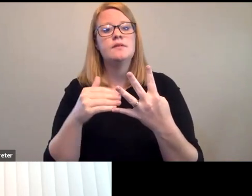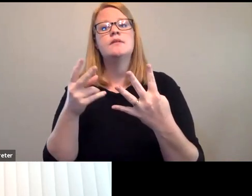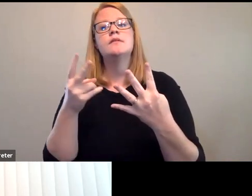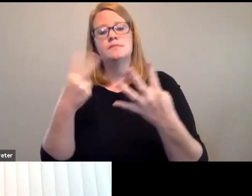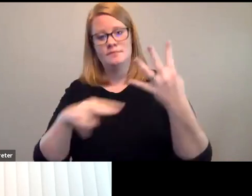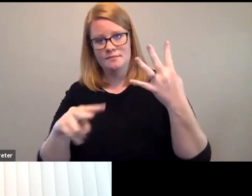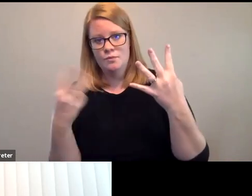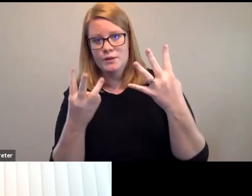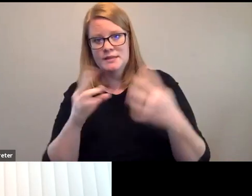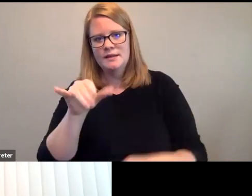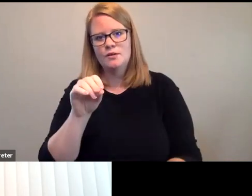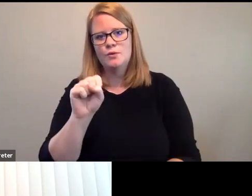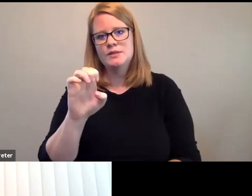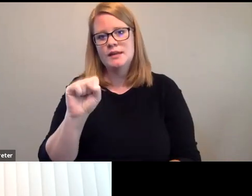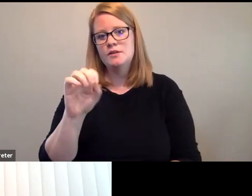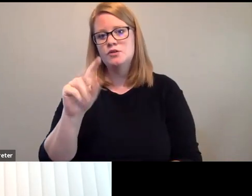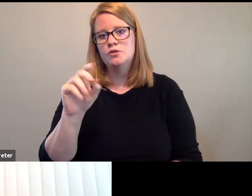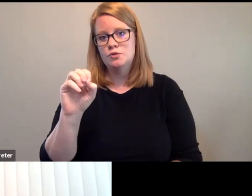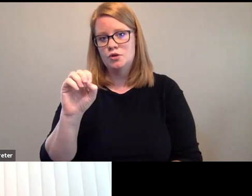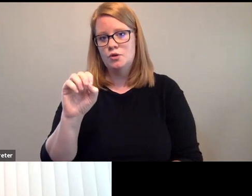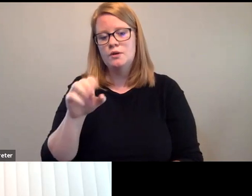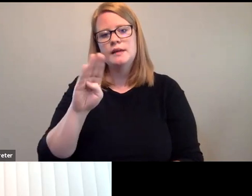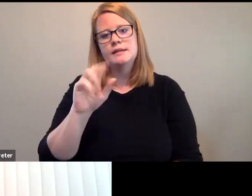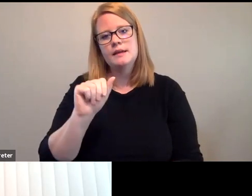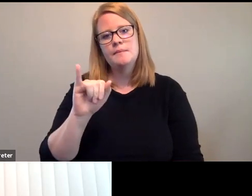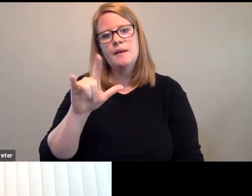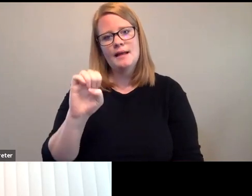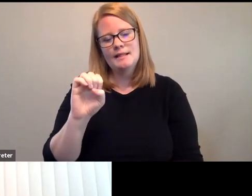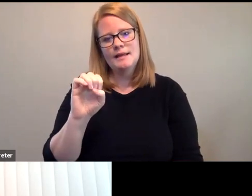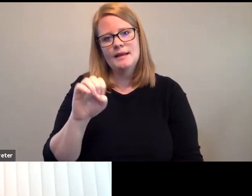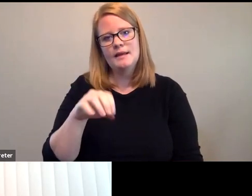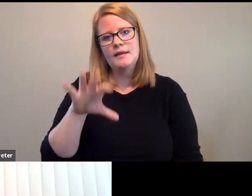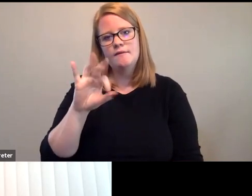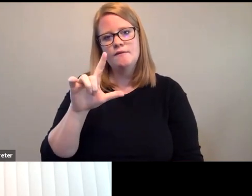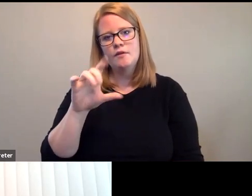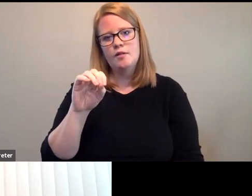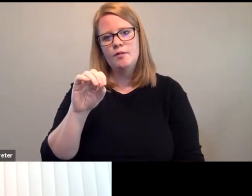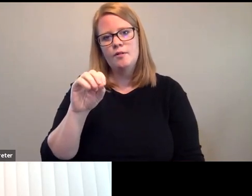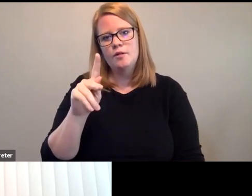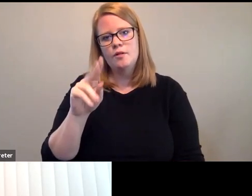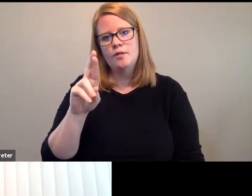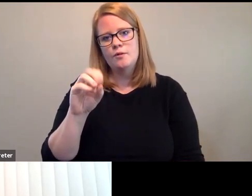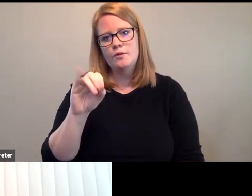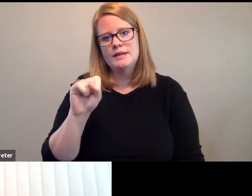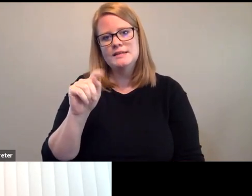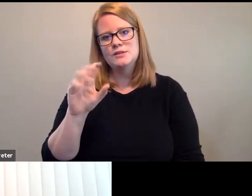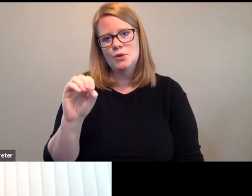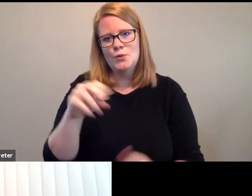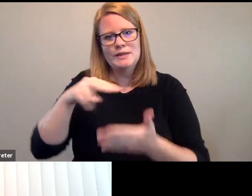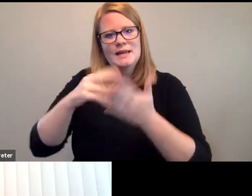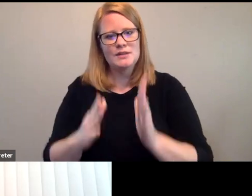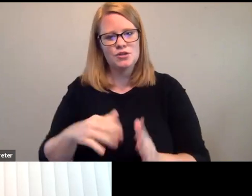is a Mexican baile folklorista dancer. So we're really thrilled to be bringing you